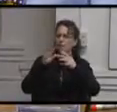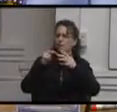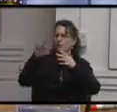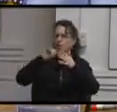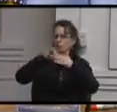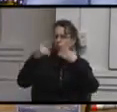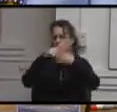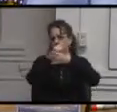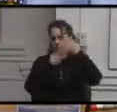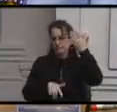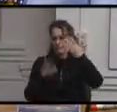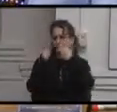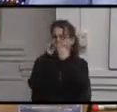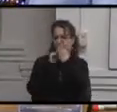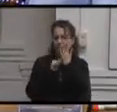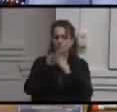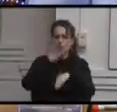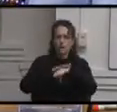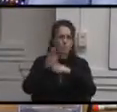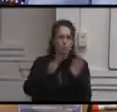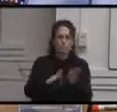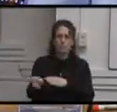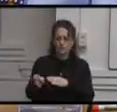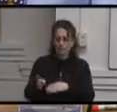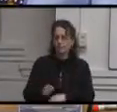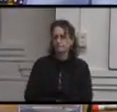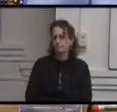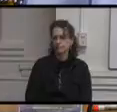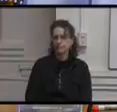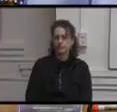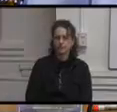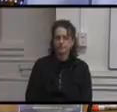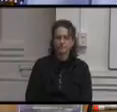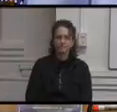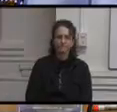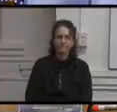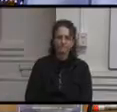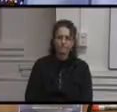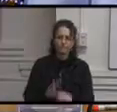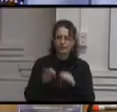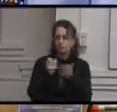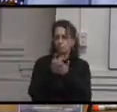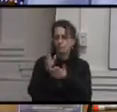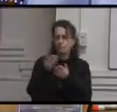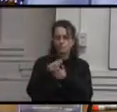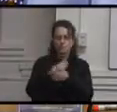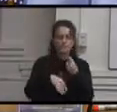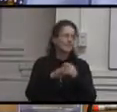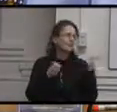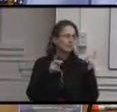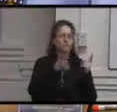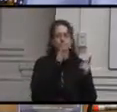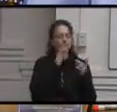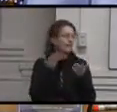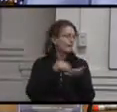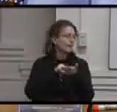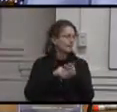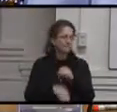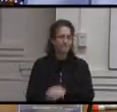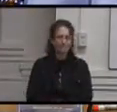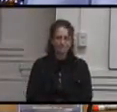downtown organization, as reflected in its work plan and budget. Could you read it again?